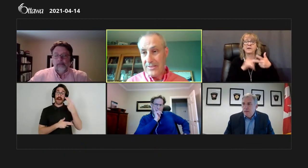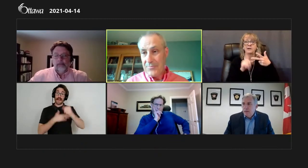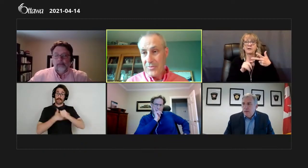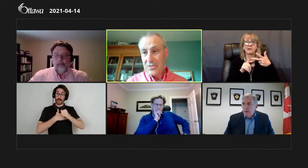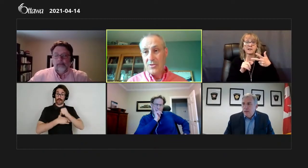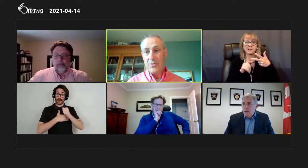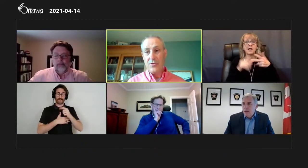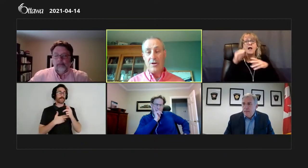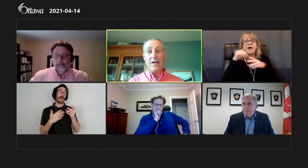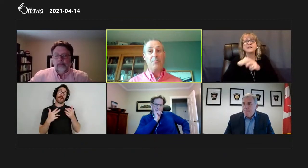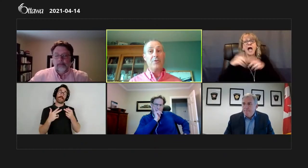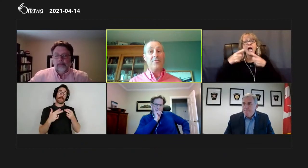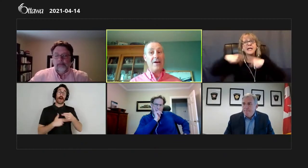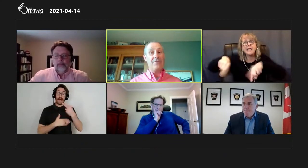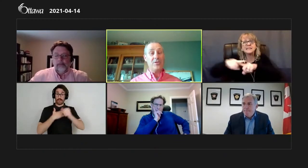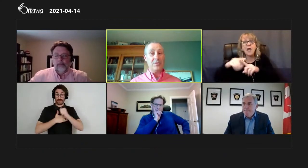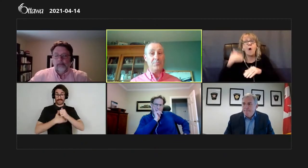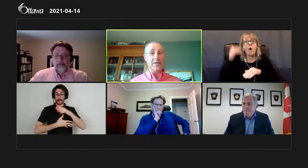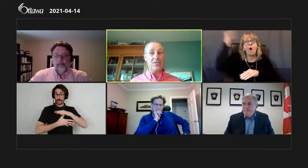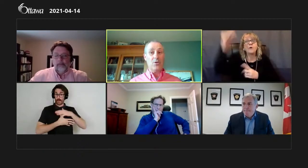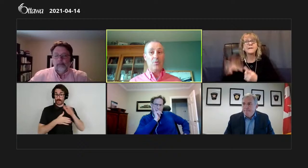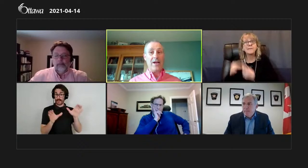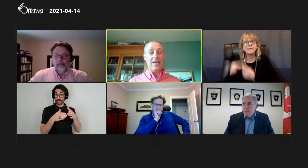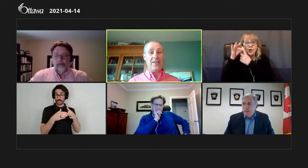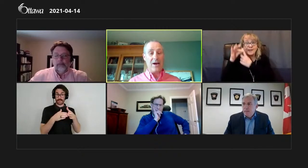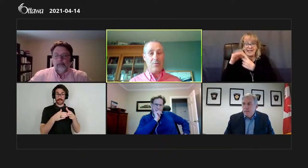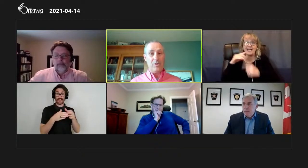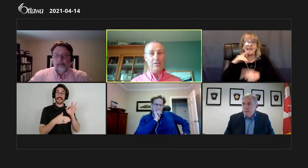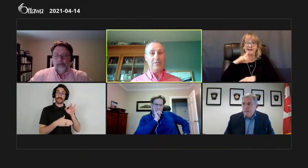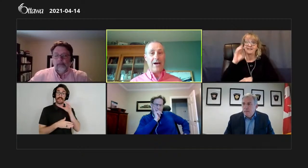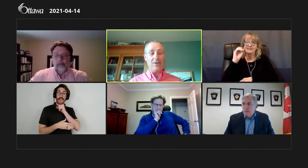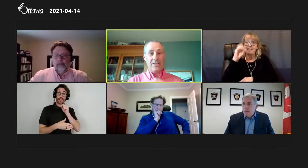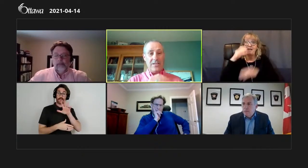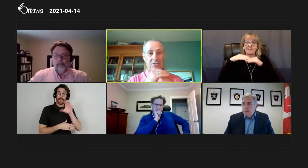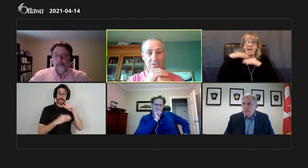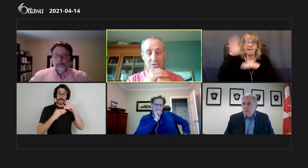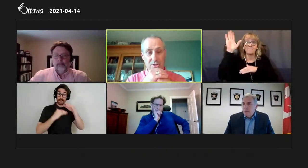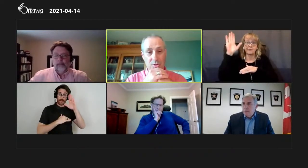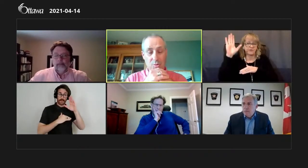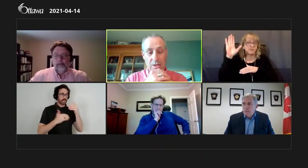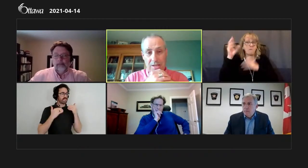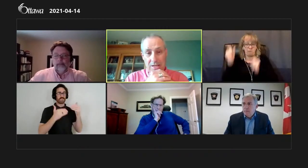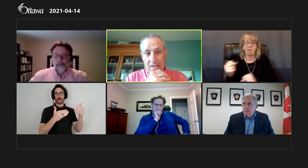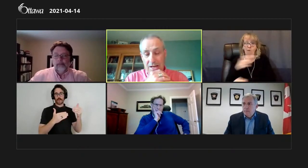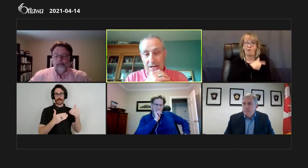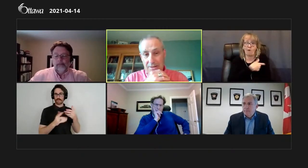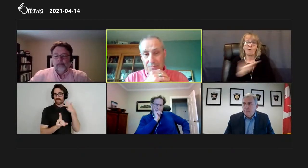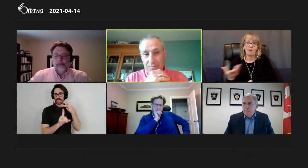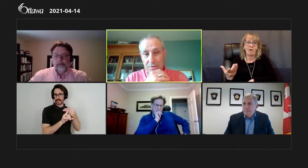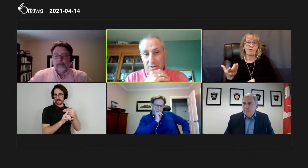above. So there are a number of avenues in place already that will allow teachers